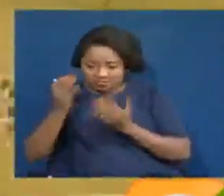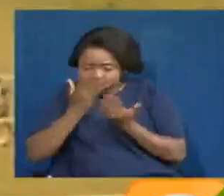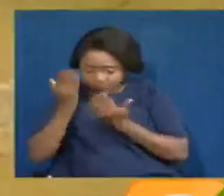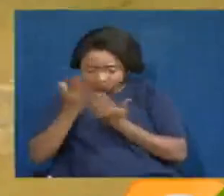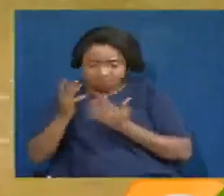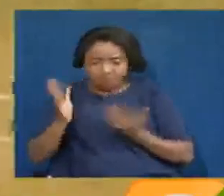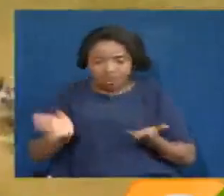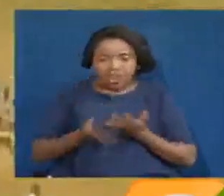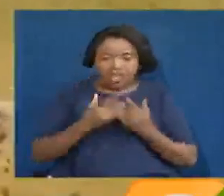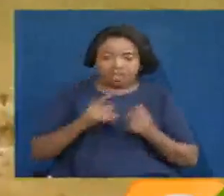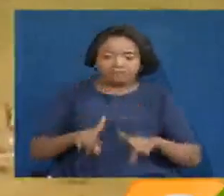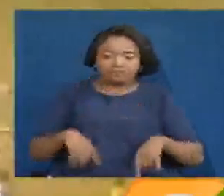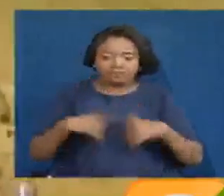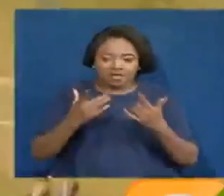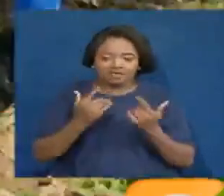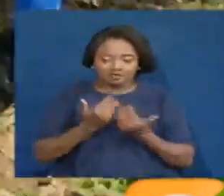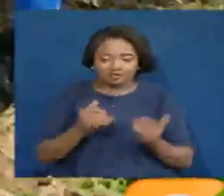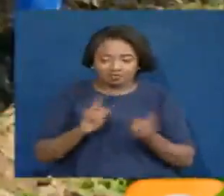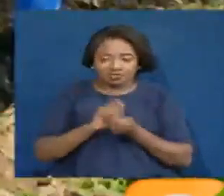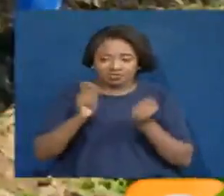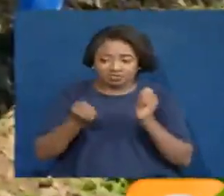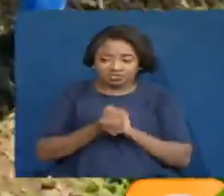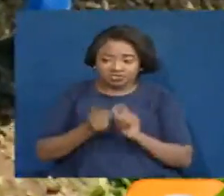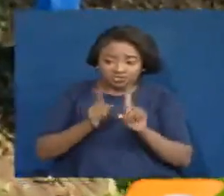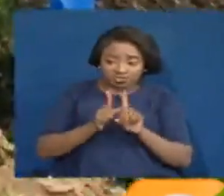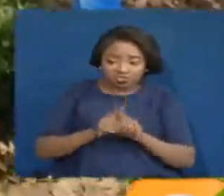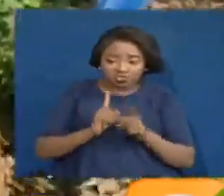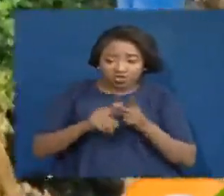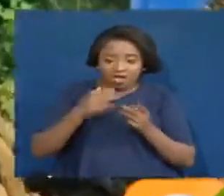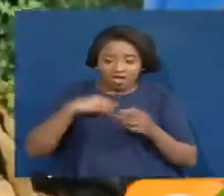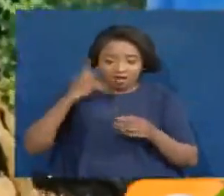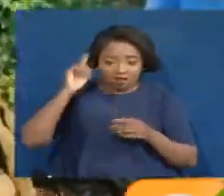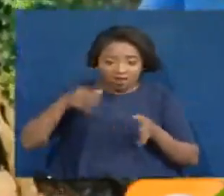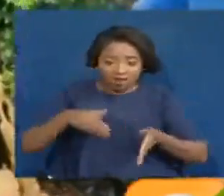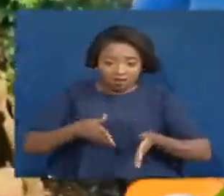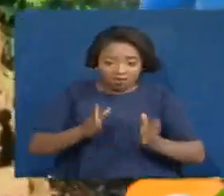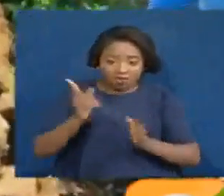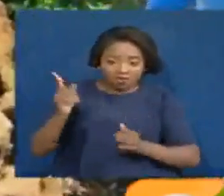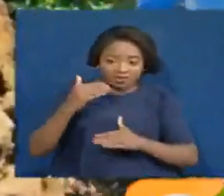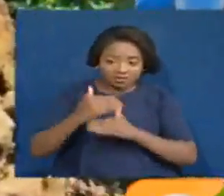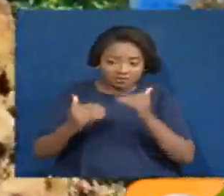community from infrastructure of facelift, including road construction and